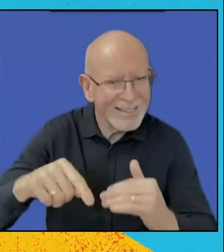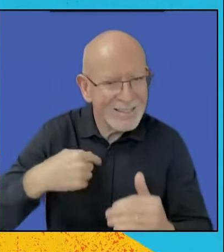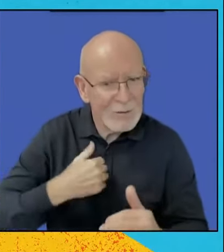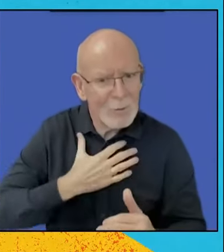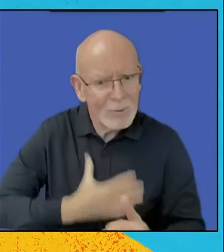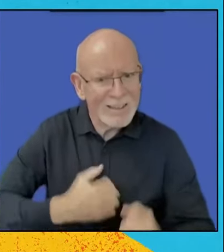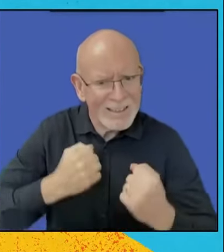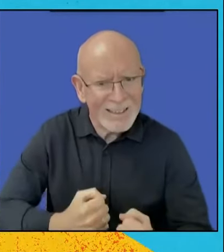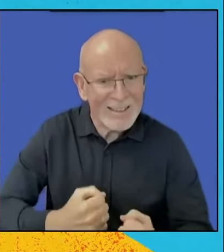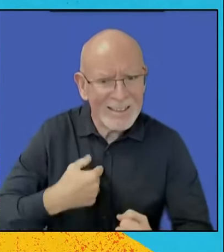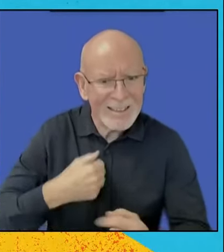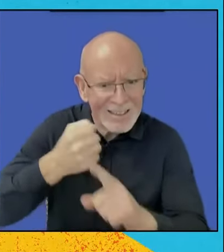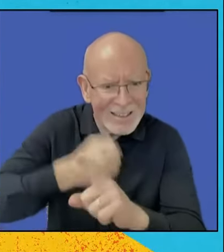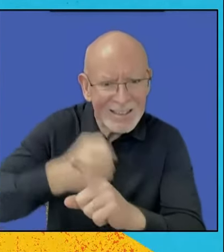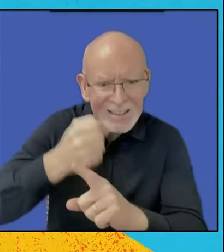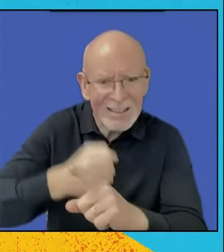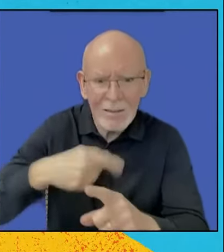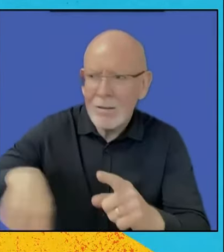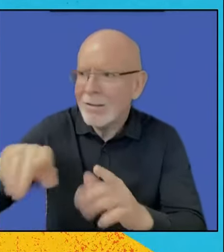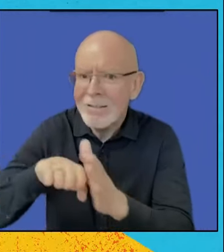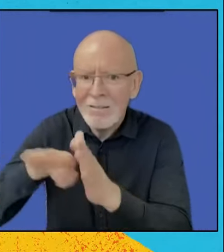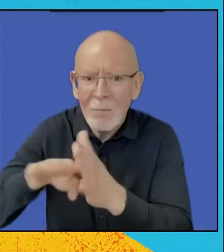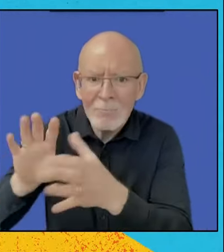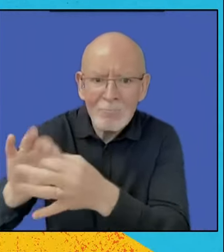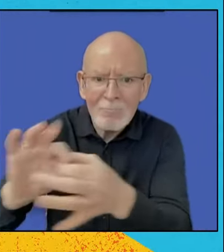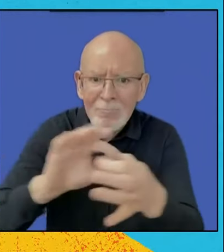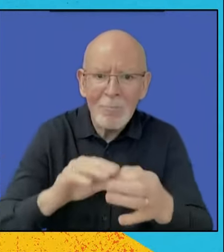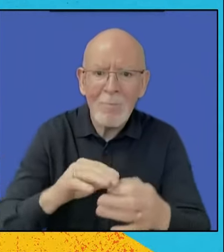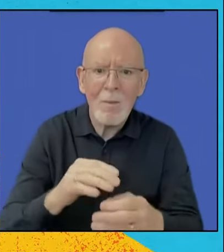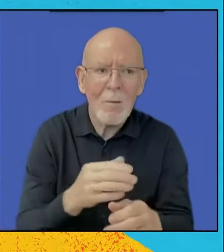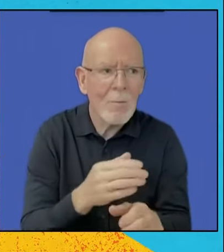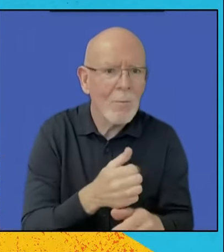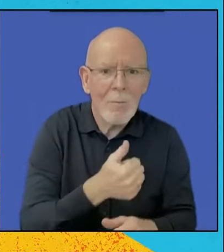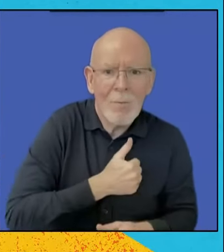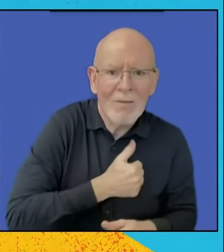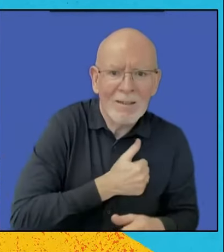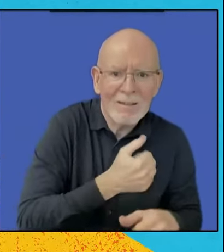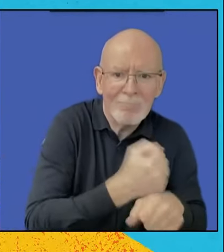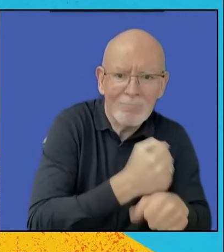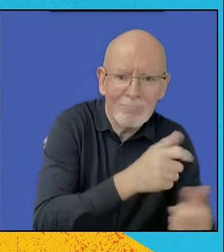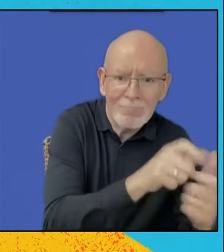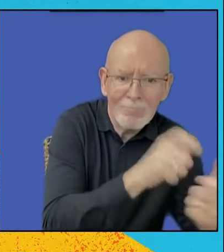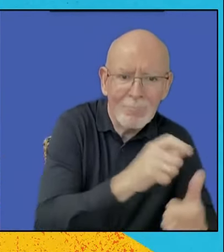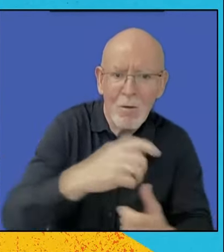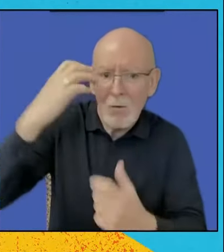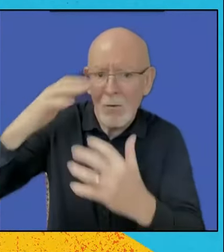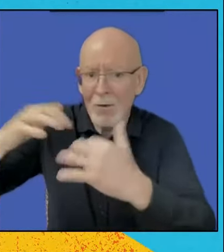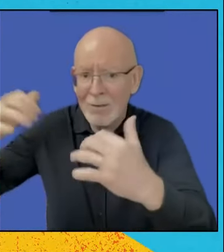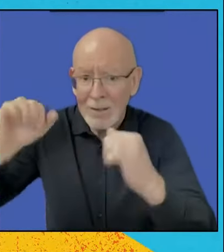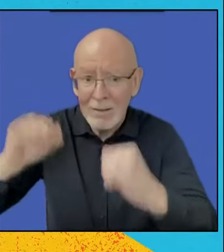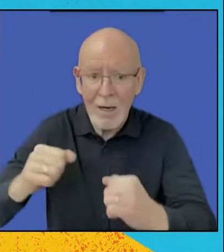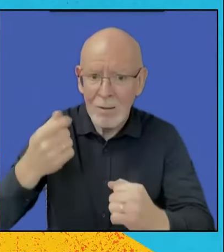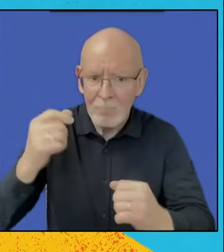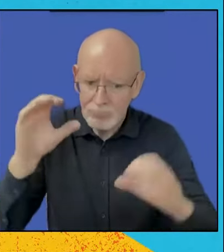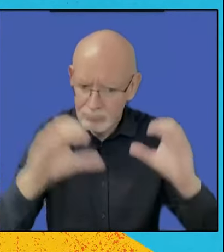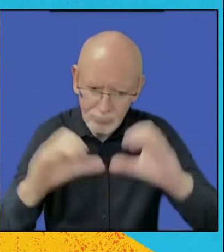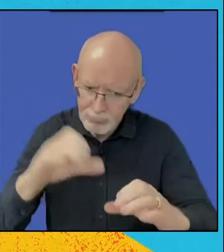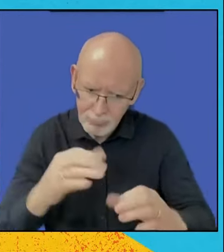young people, that at this stage, we should not see ourselves as merely participants in the development process, but as